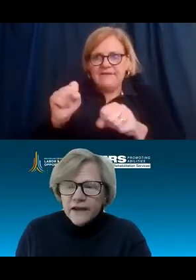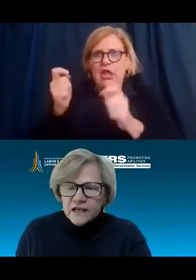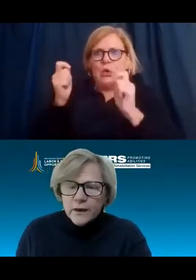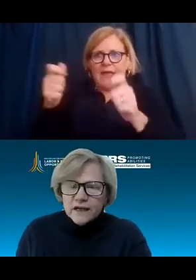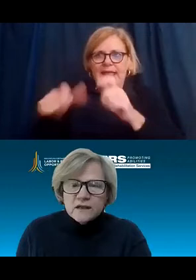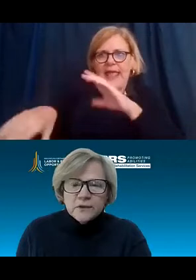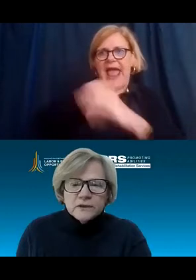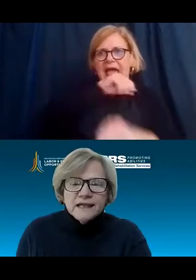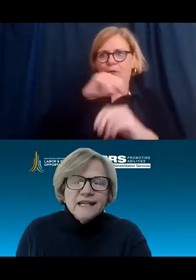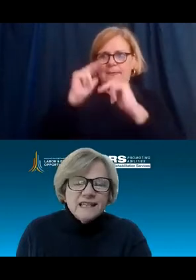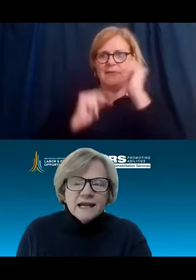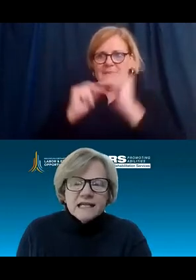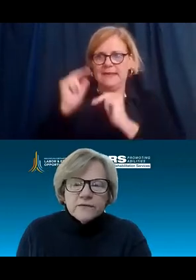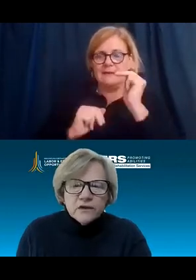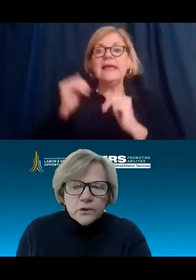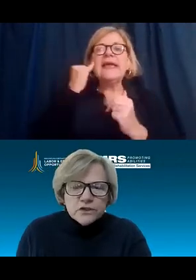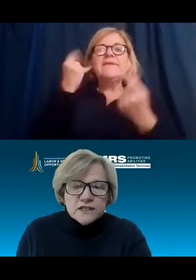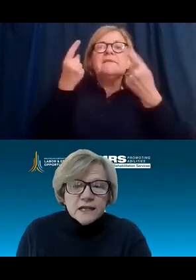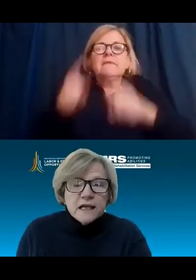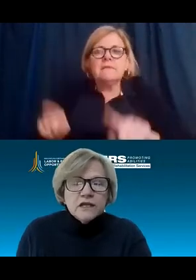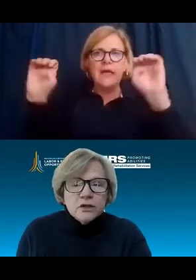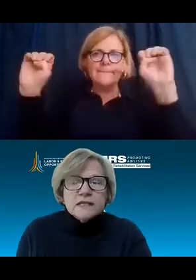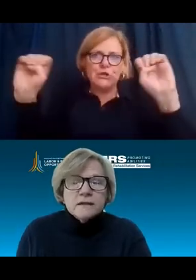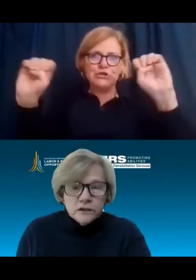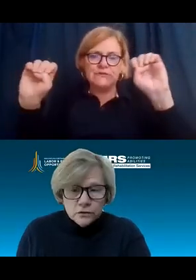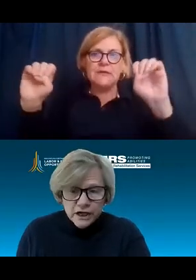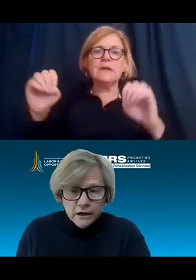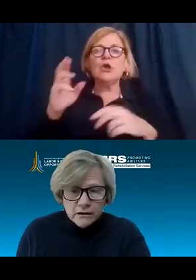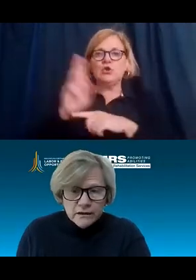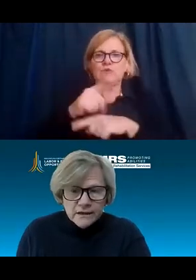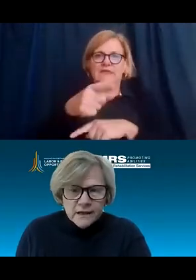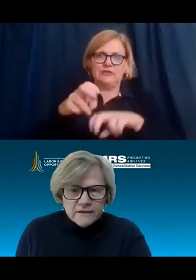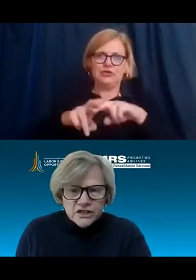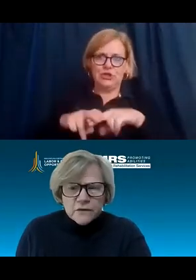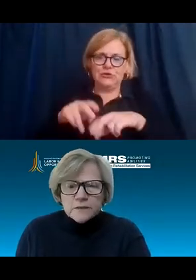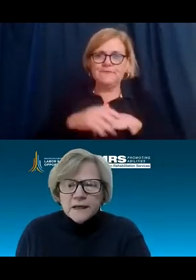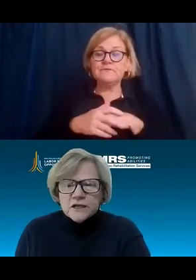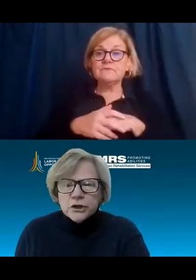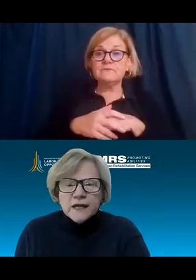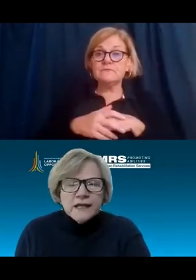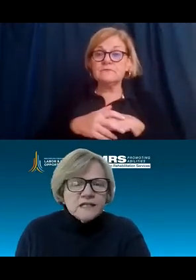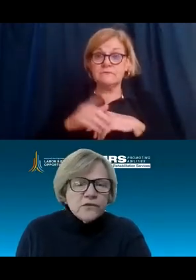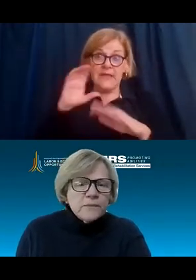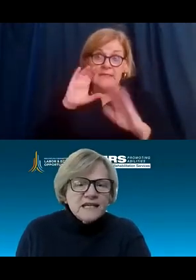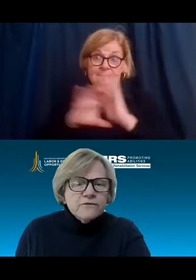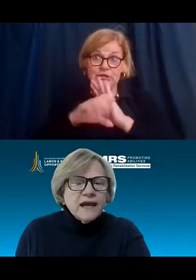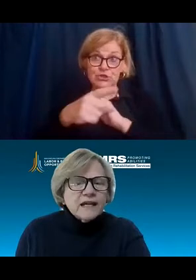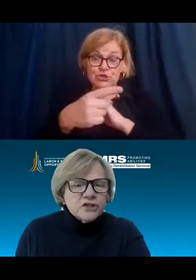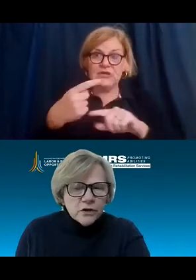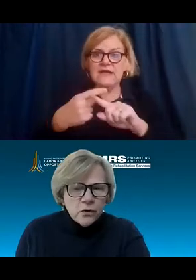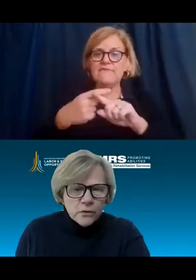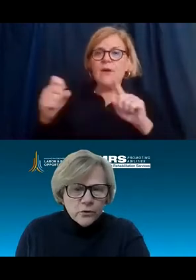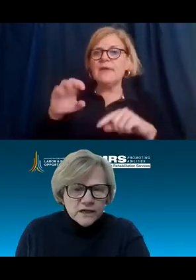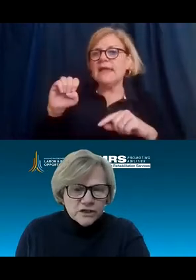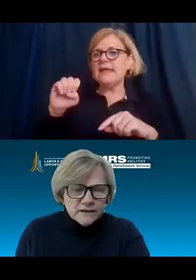quickly evacuating the building in the case of an emergency using the new chair. The chair that's pictured is from the EVAC